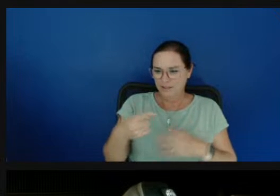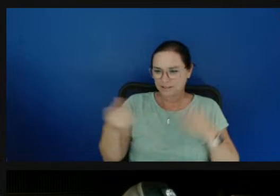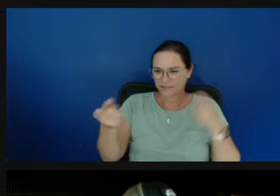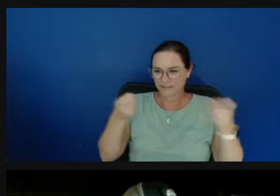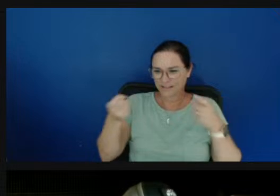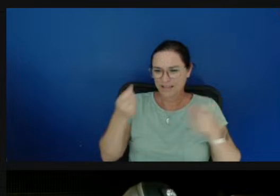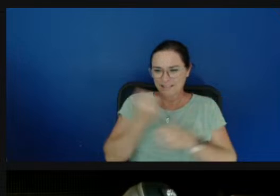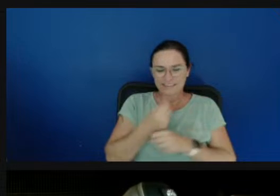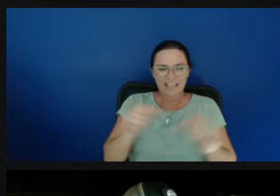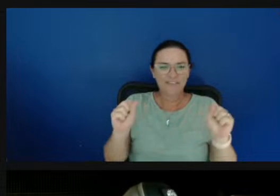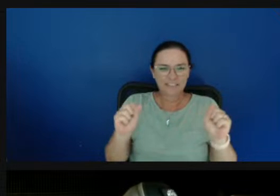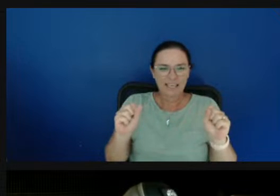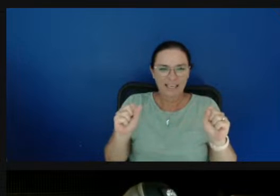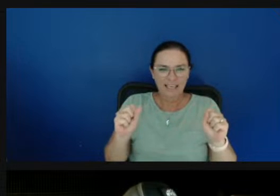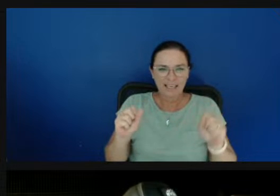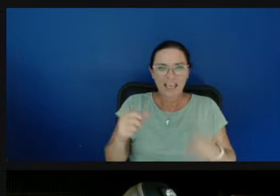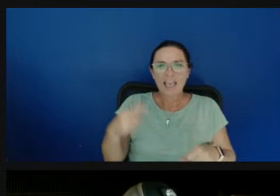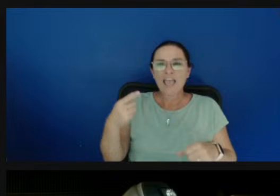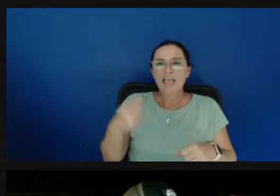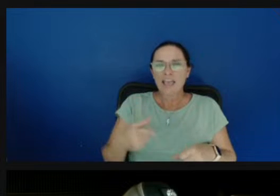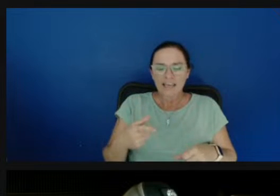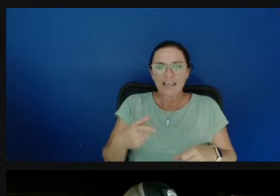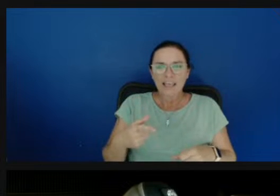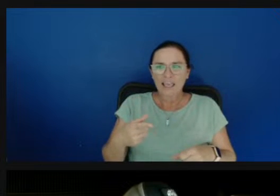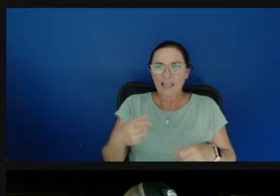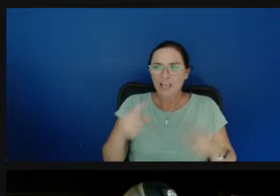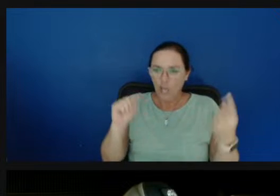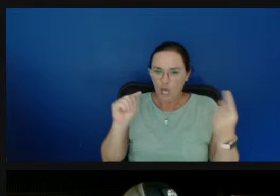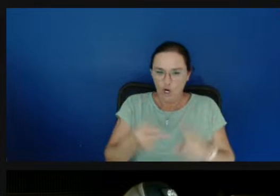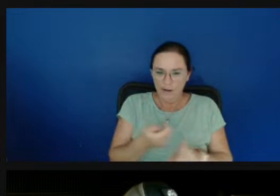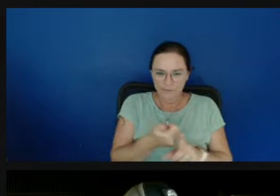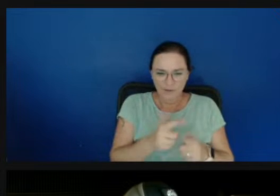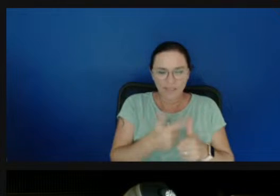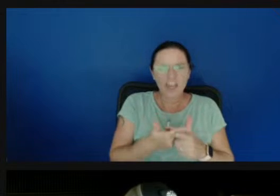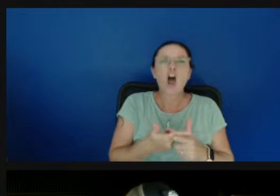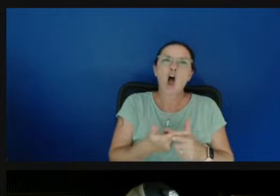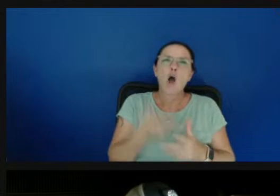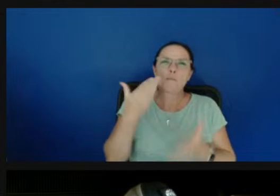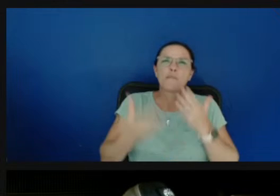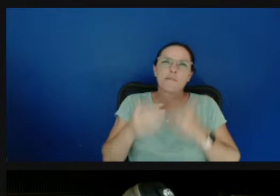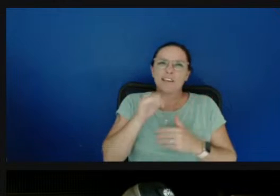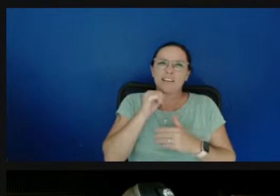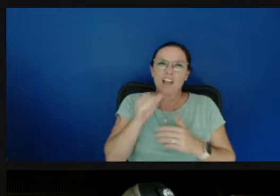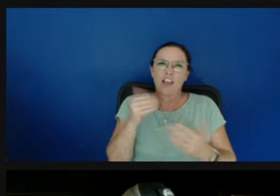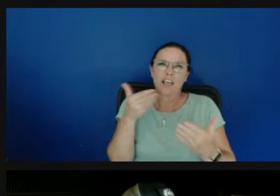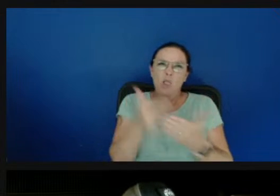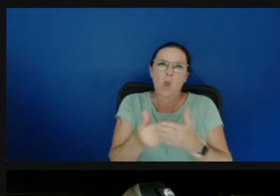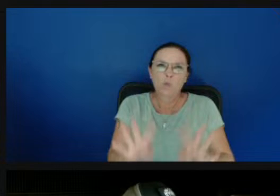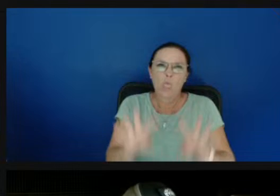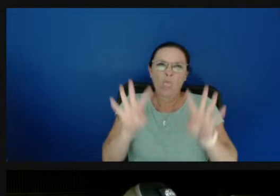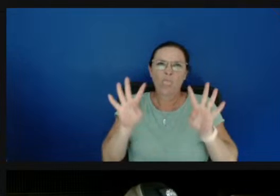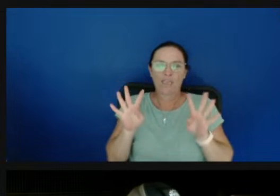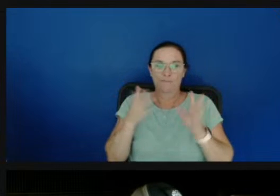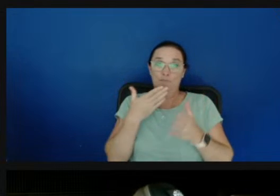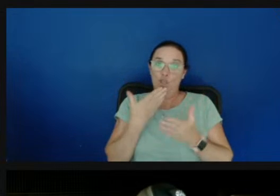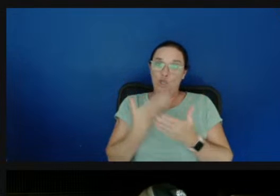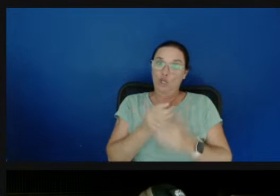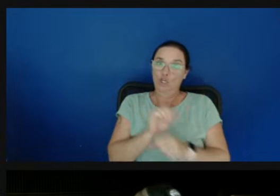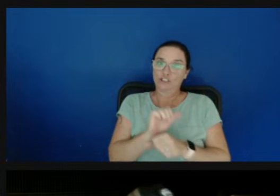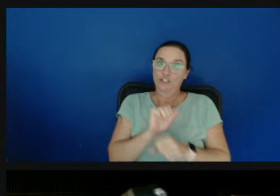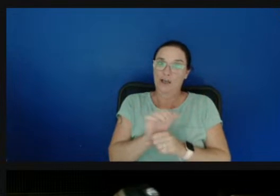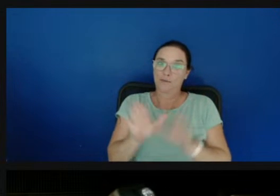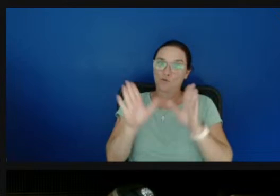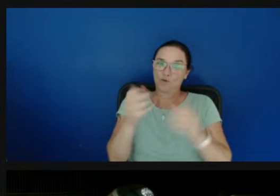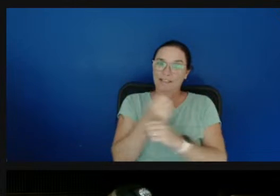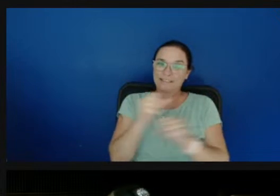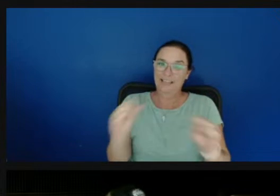took him getting injured by the thing, but he's like, oh yeah, maybe we shouldn't go right up to the edge. Good job, buddy. Getting a great safety there.